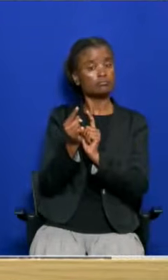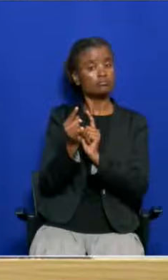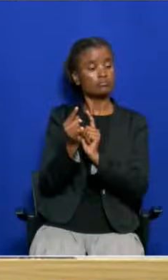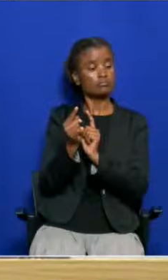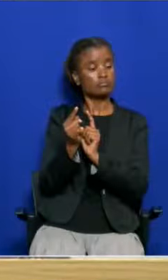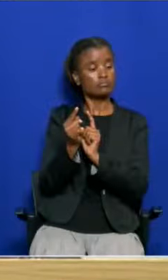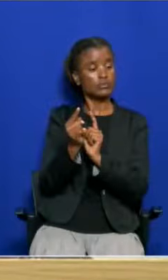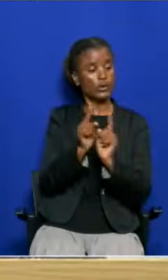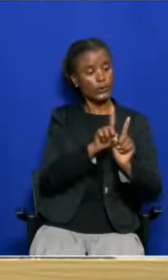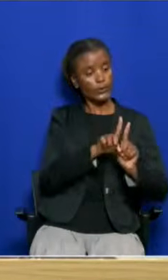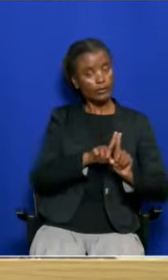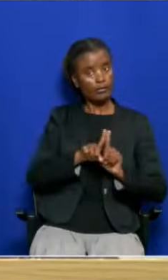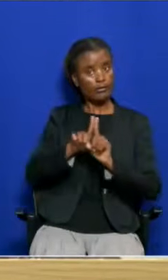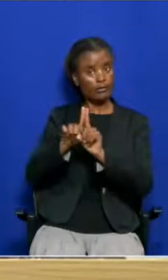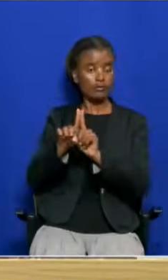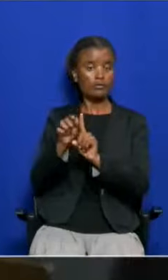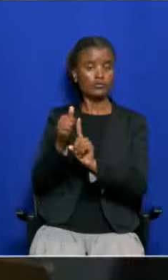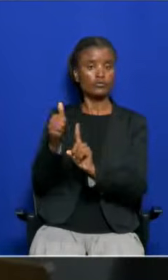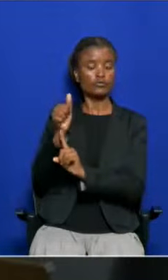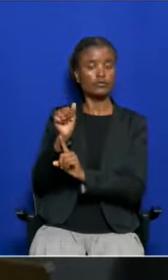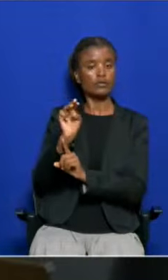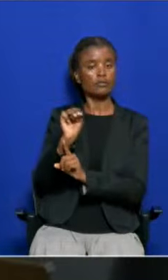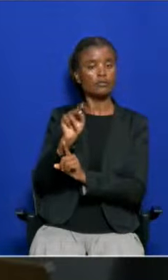General Mkhwanazi.